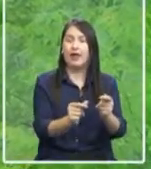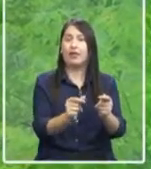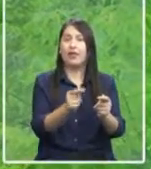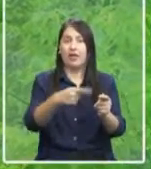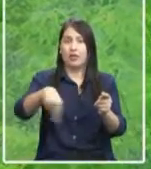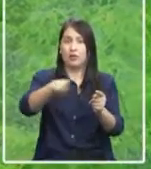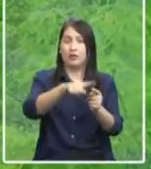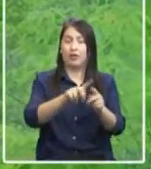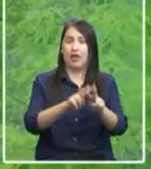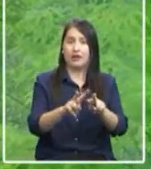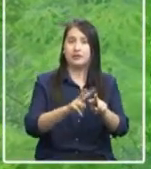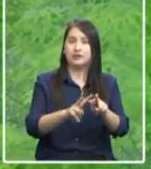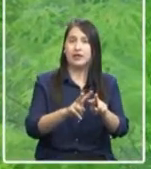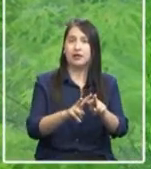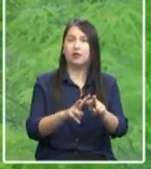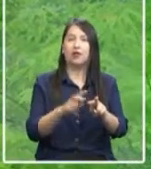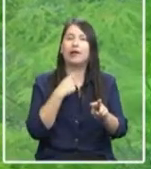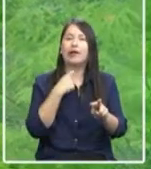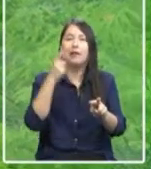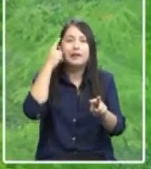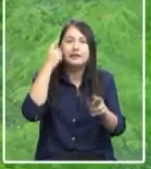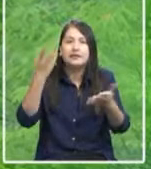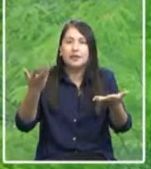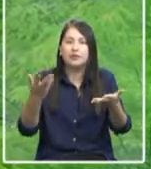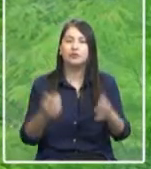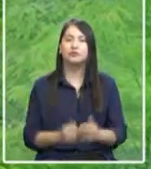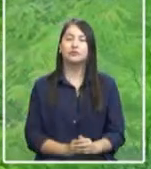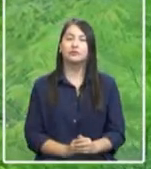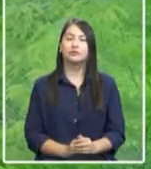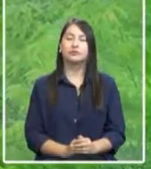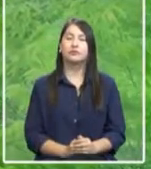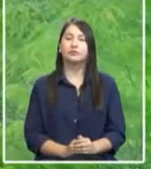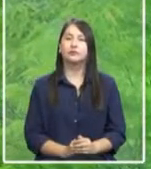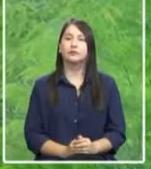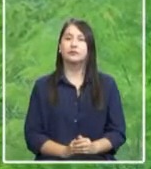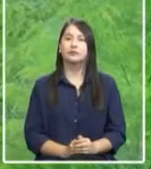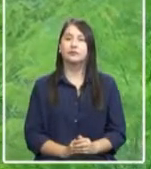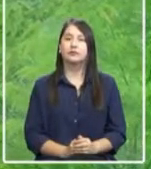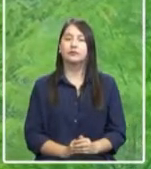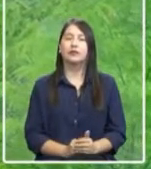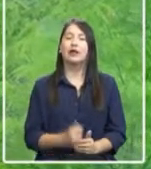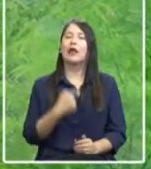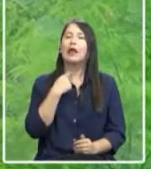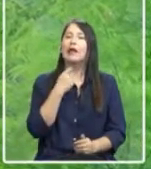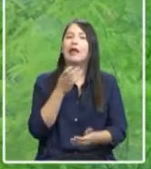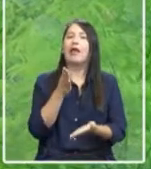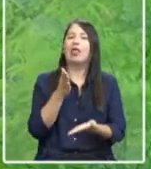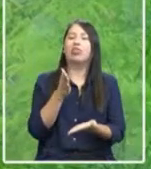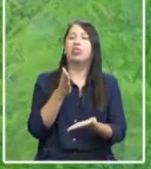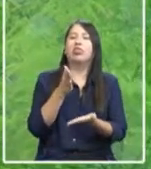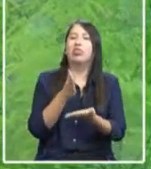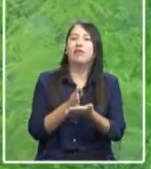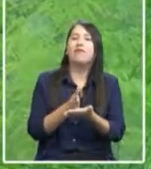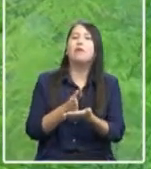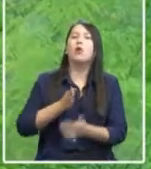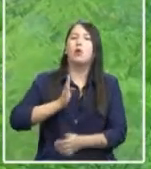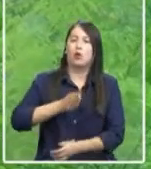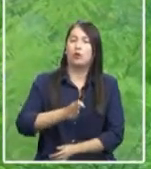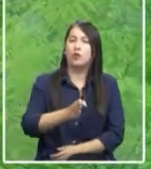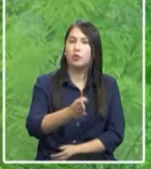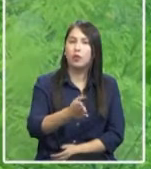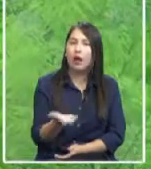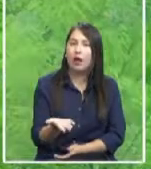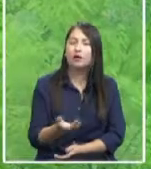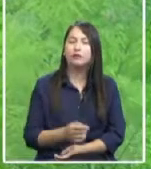the thing that we should be caring to sustain? This is an image out of the science fiction disaster